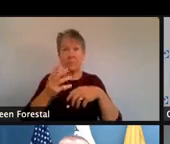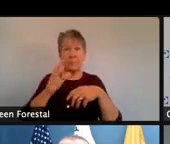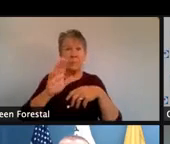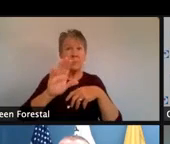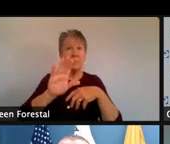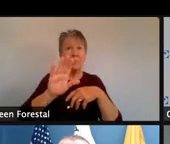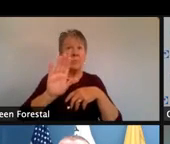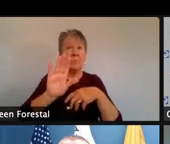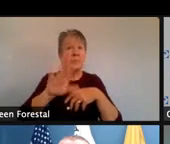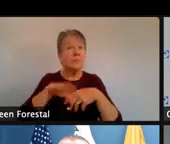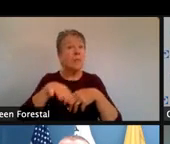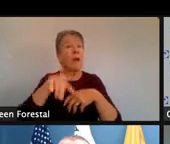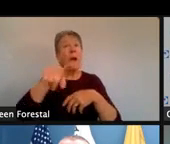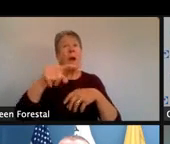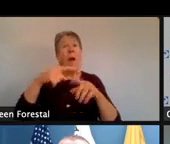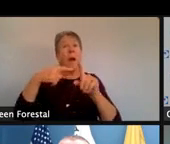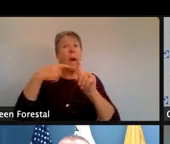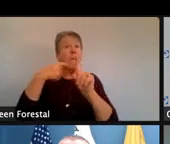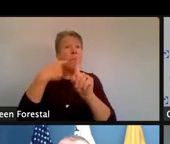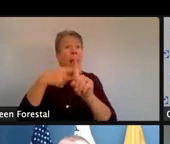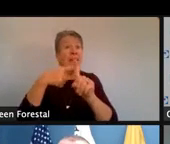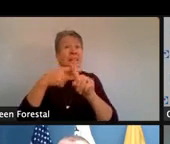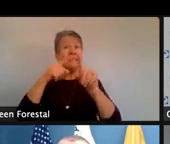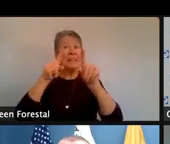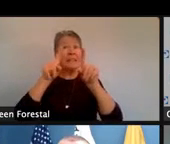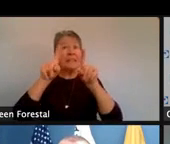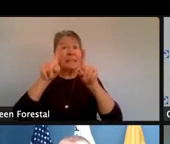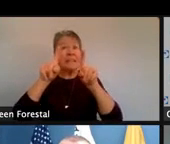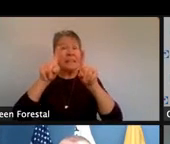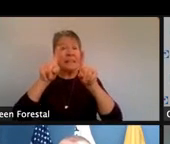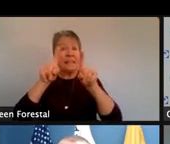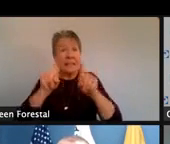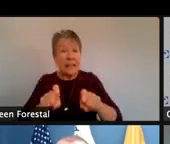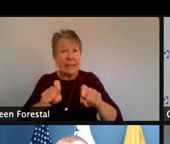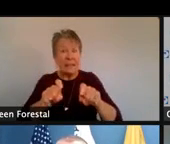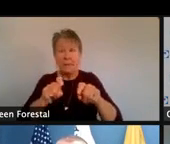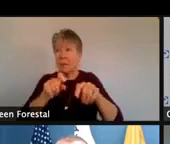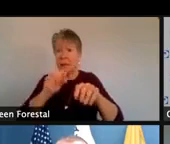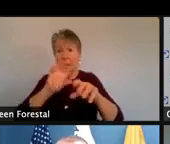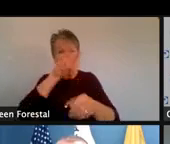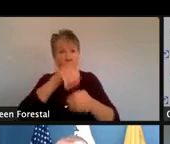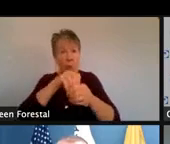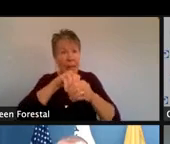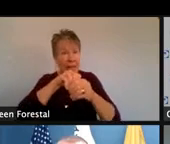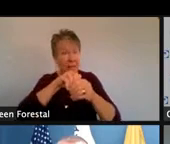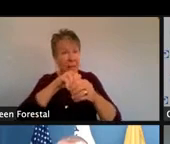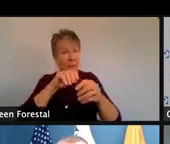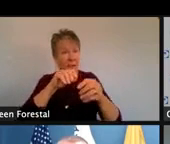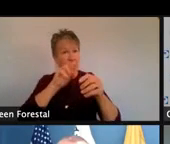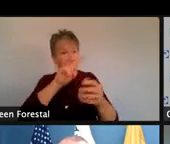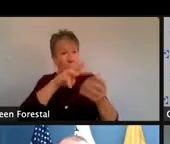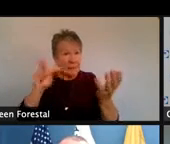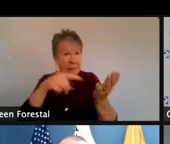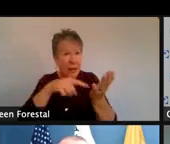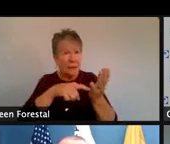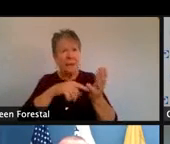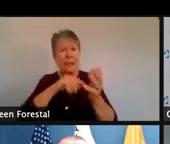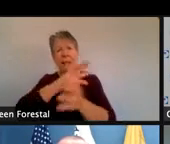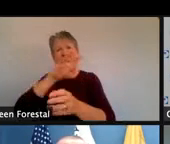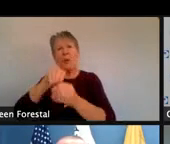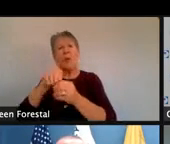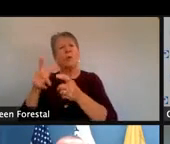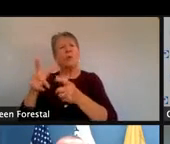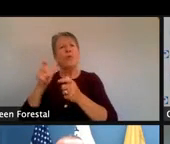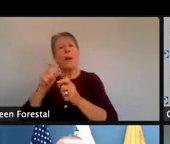rapid testing? And if not, why? You proclaimed them a game changer a few weeks back, and you and your staff recently received rapid tests in the past